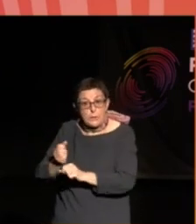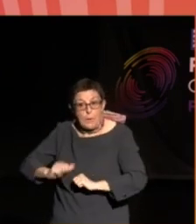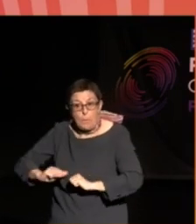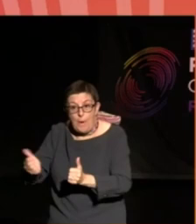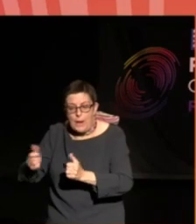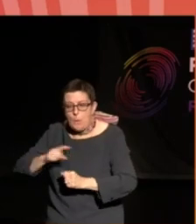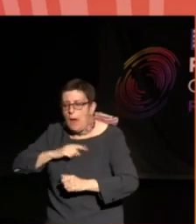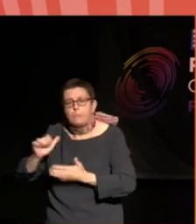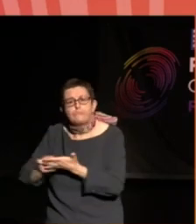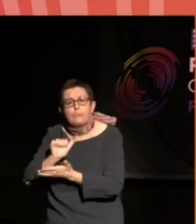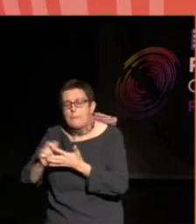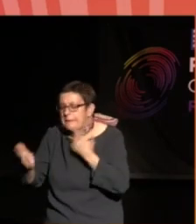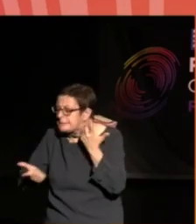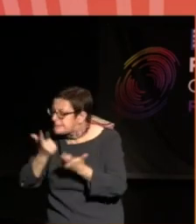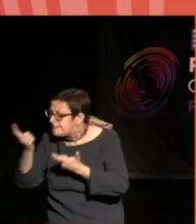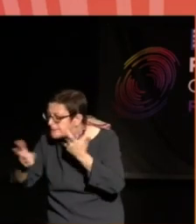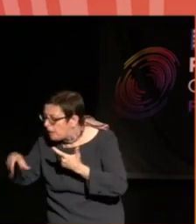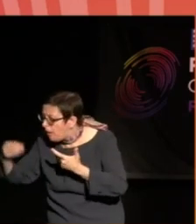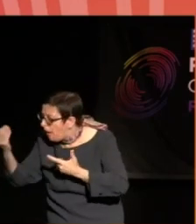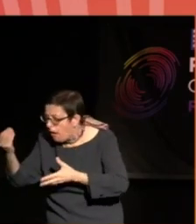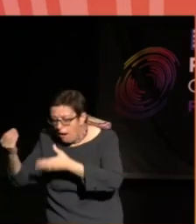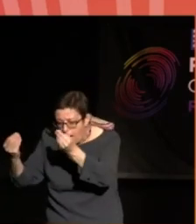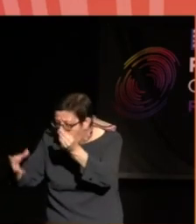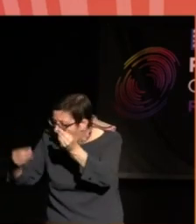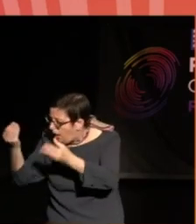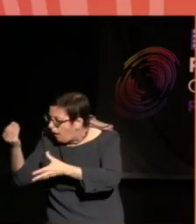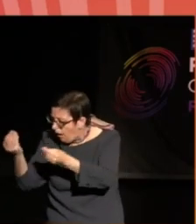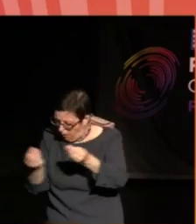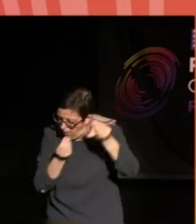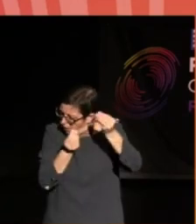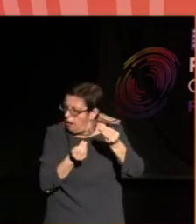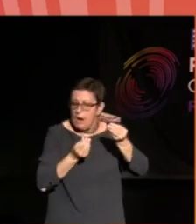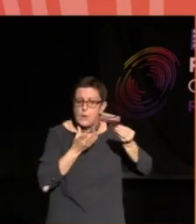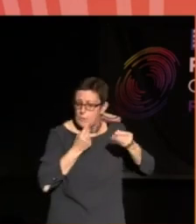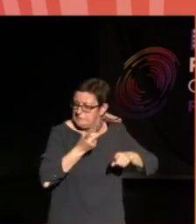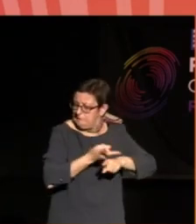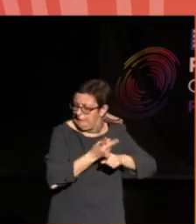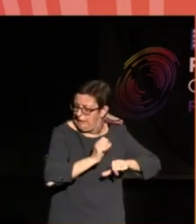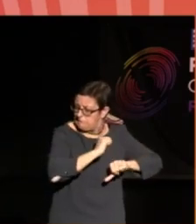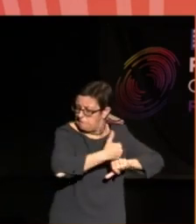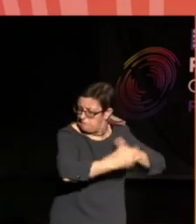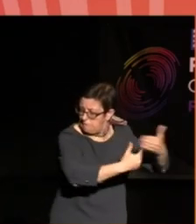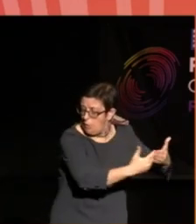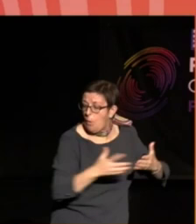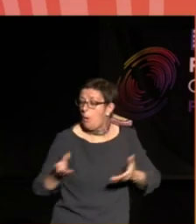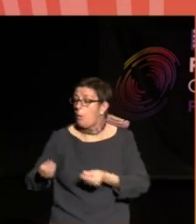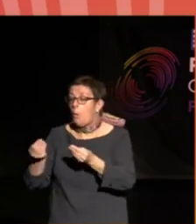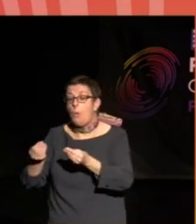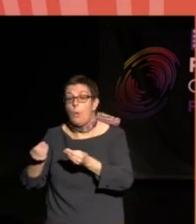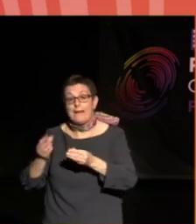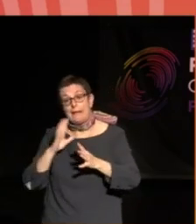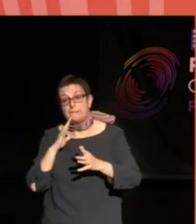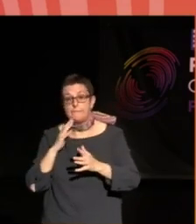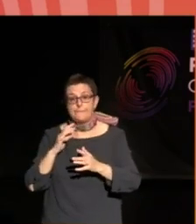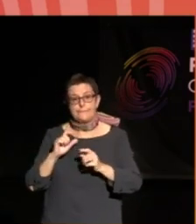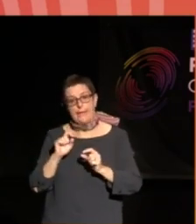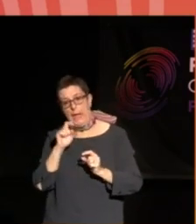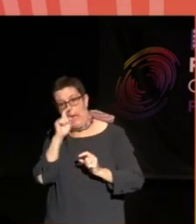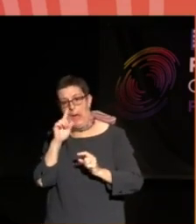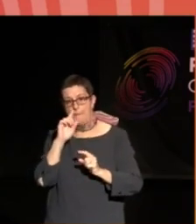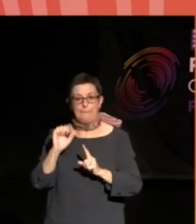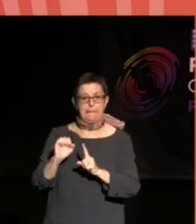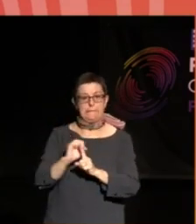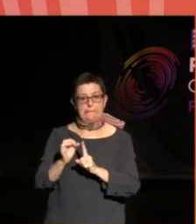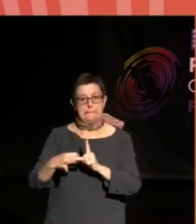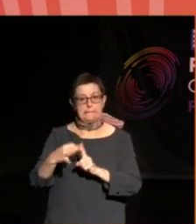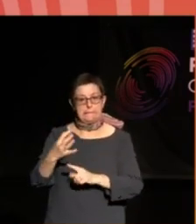properly sifting through, making inventories of what they could reuse or actually upcycle, I mean, and without deconstructing